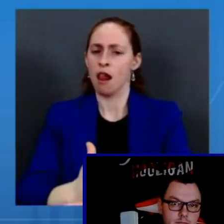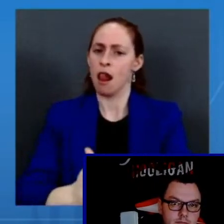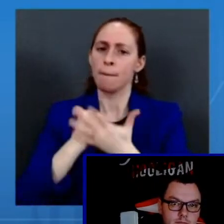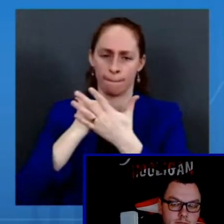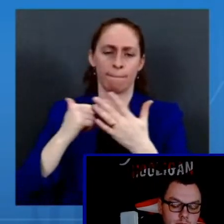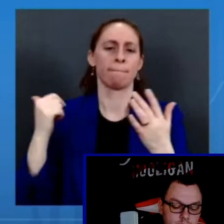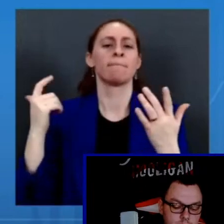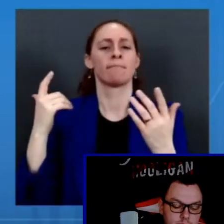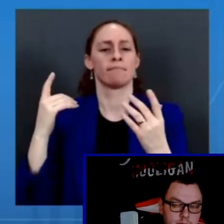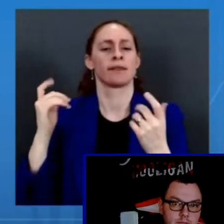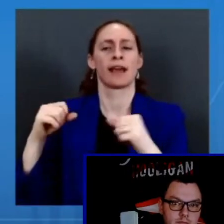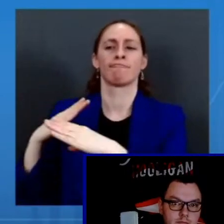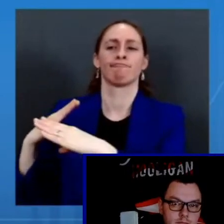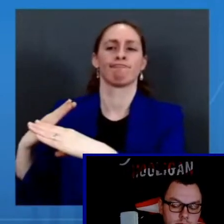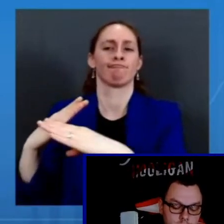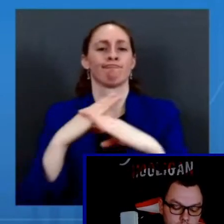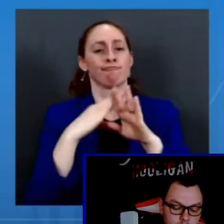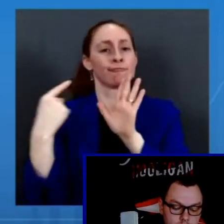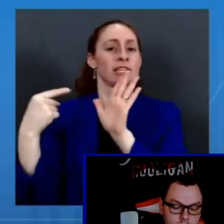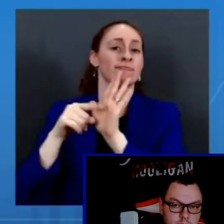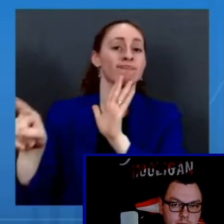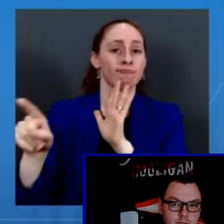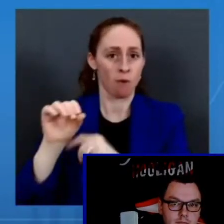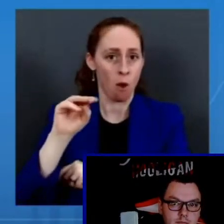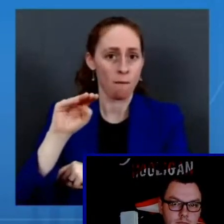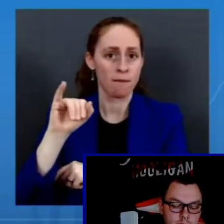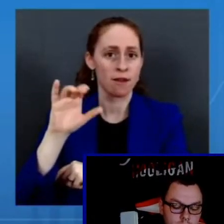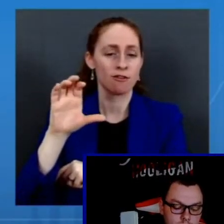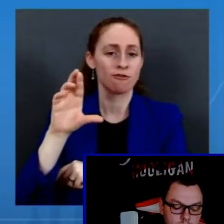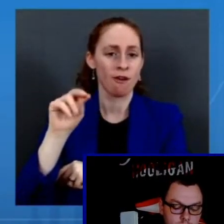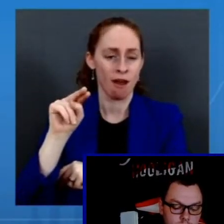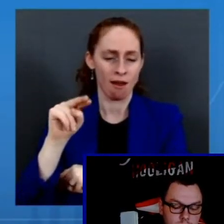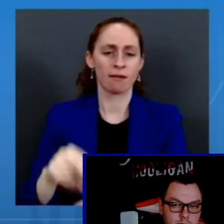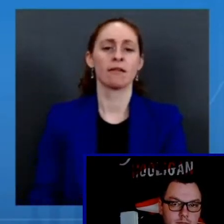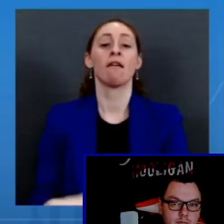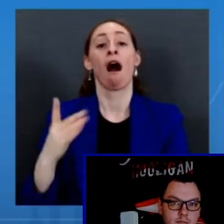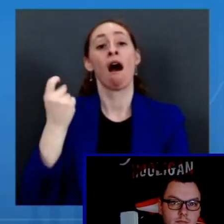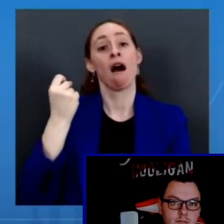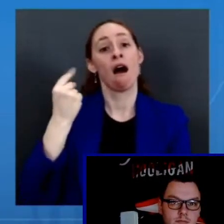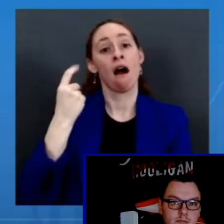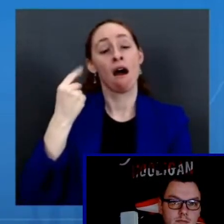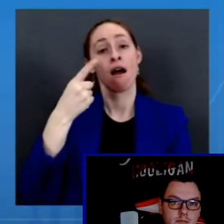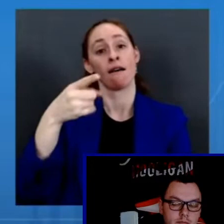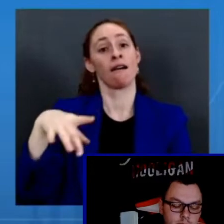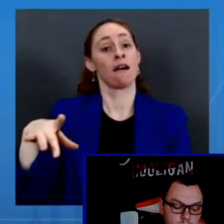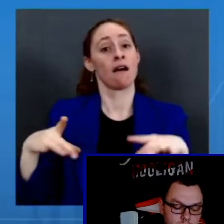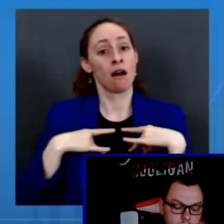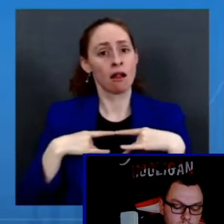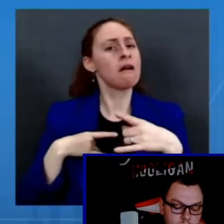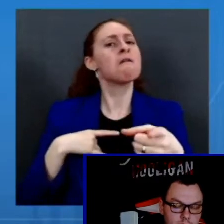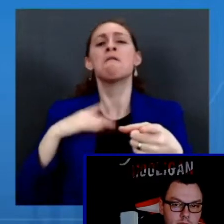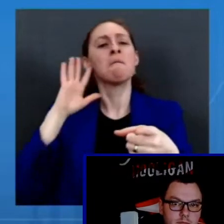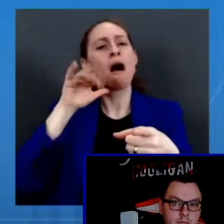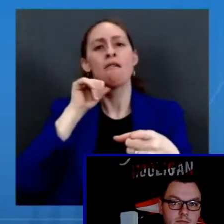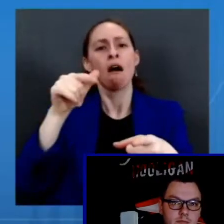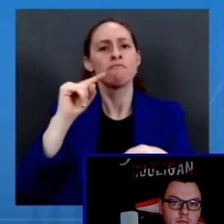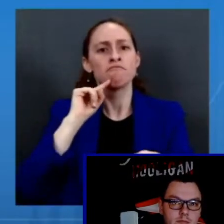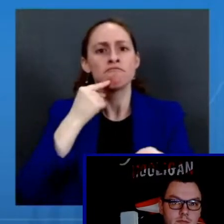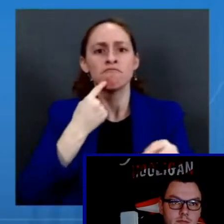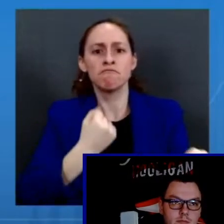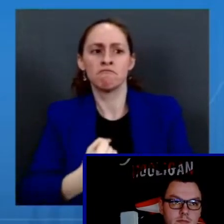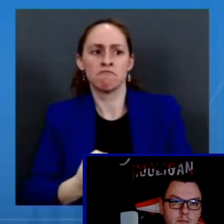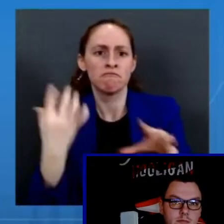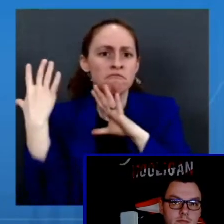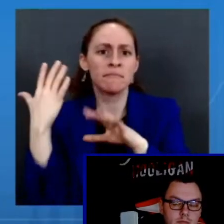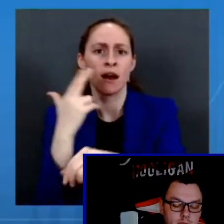severe disease, hospitalization, and death. Still, we know we will continue to hear more about people who get infected